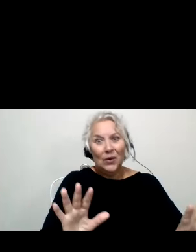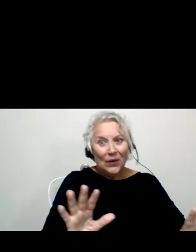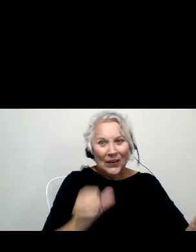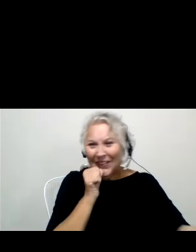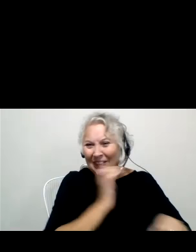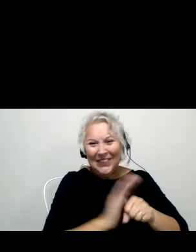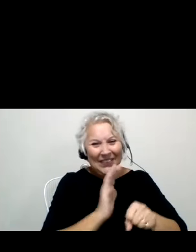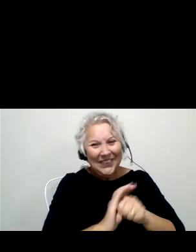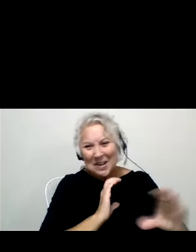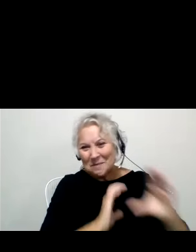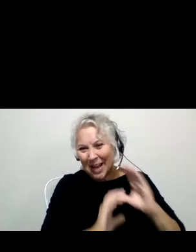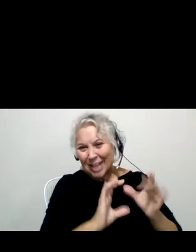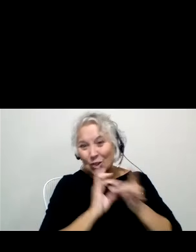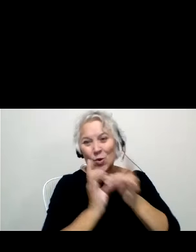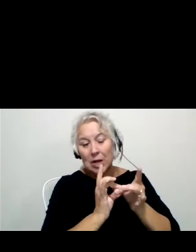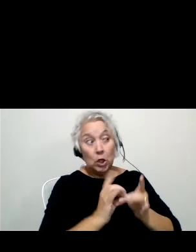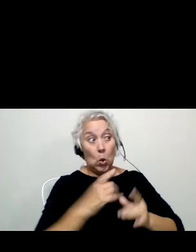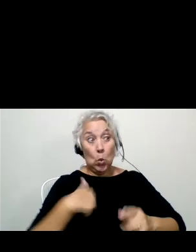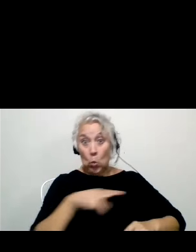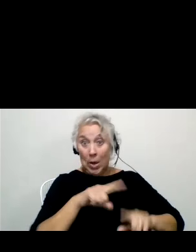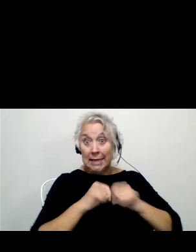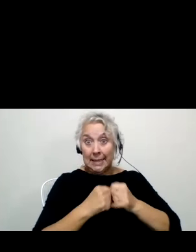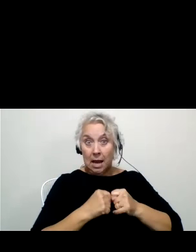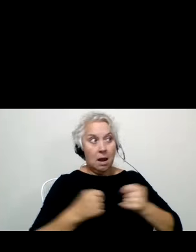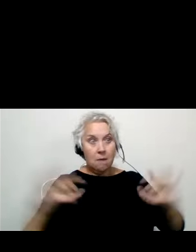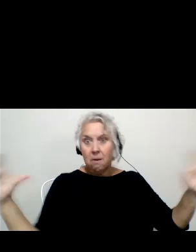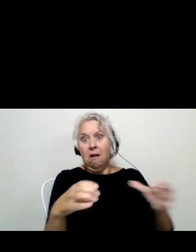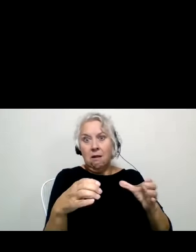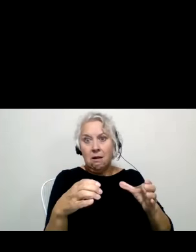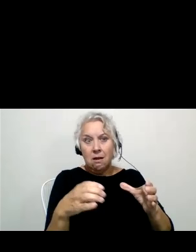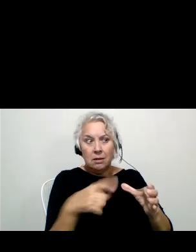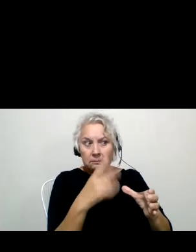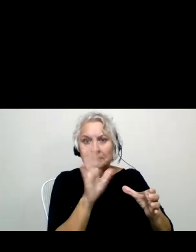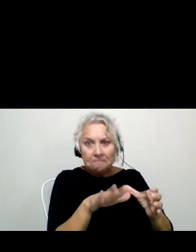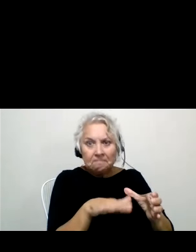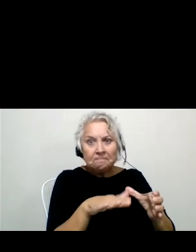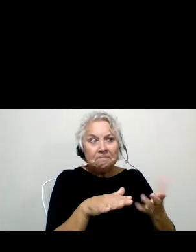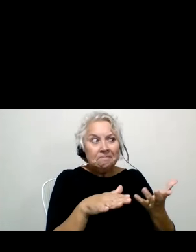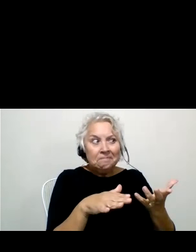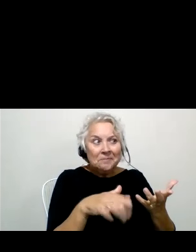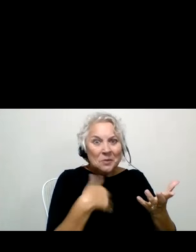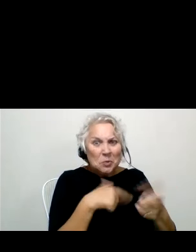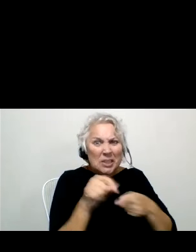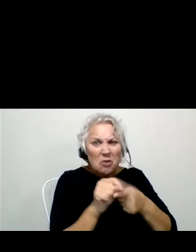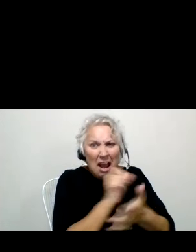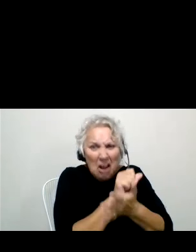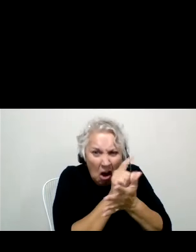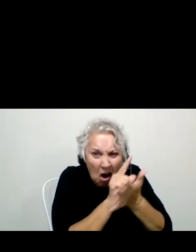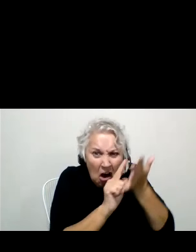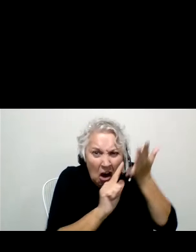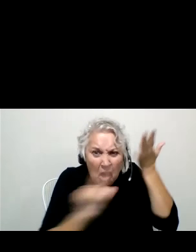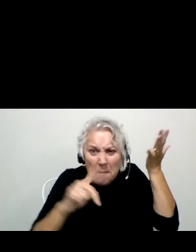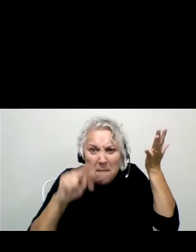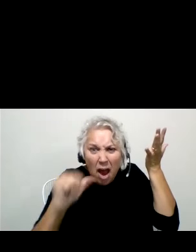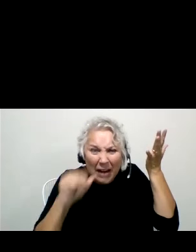communication and coordination. And so what we as a team did is we gathered back together and we said, you know what? We trained every paraprofessional